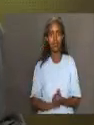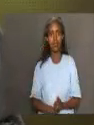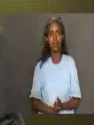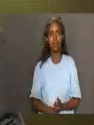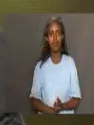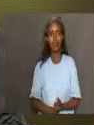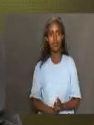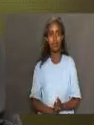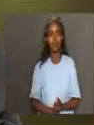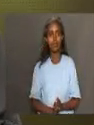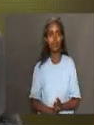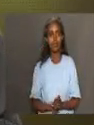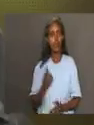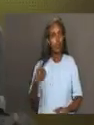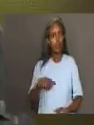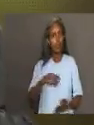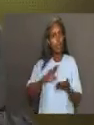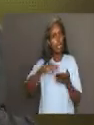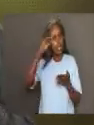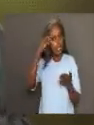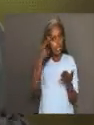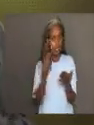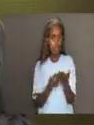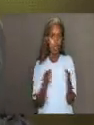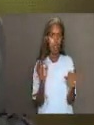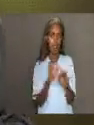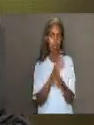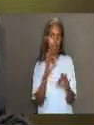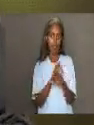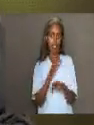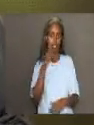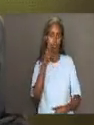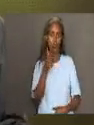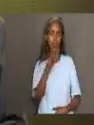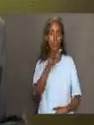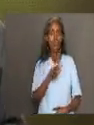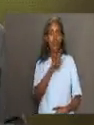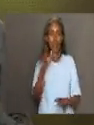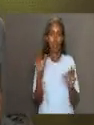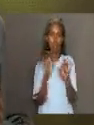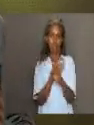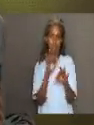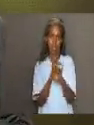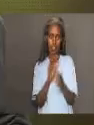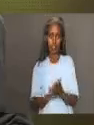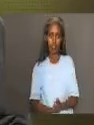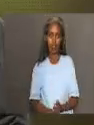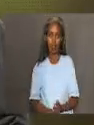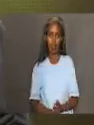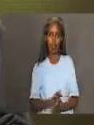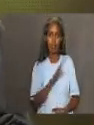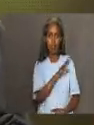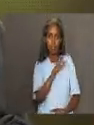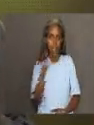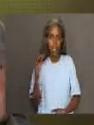plus c. We learned that these functions are called quadratic